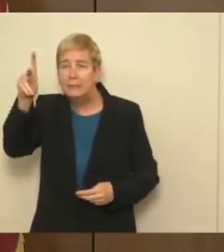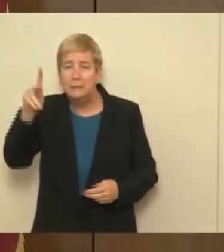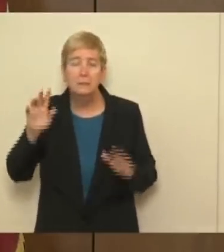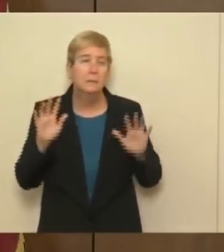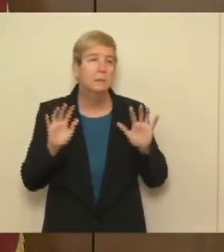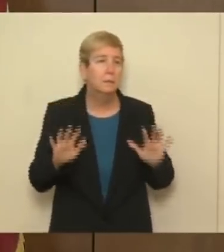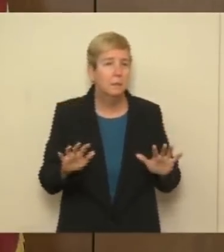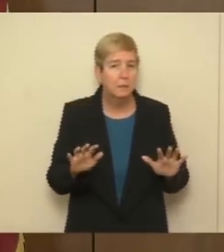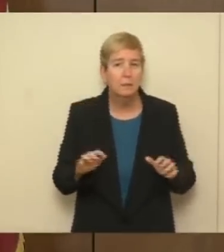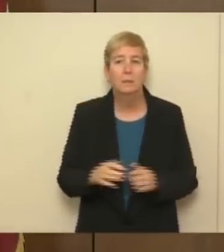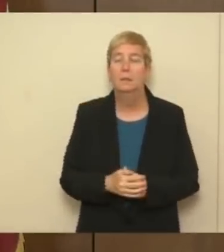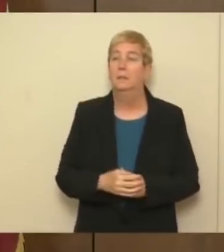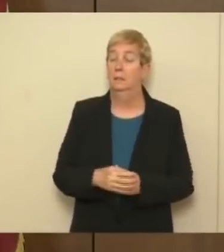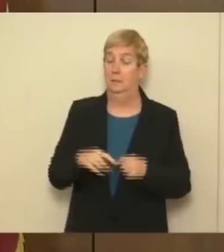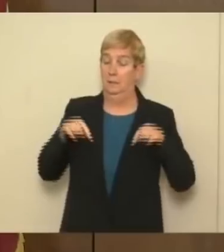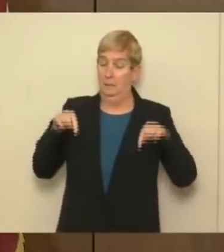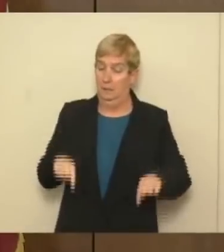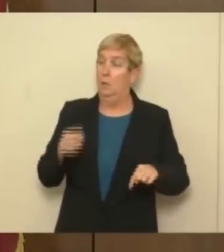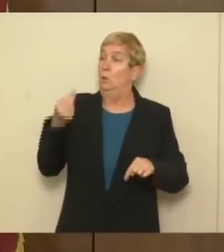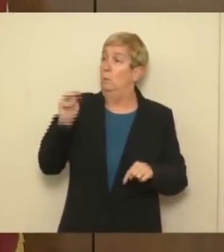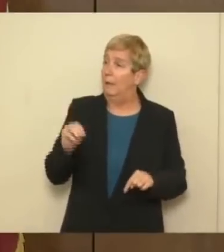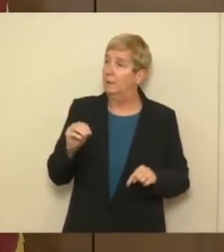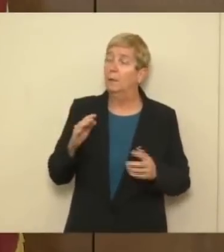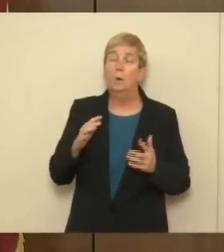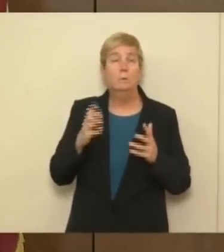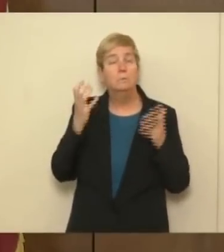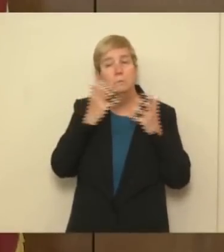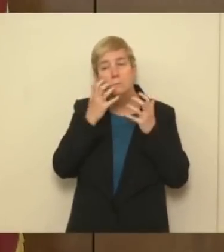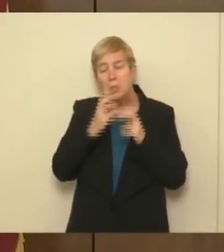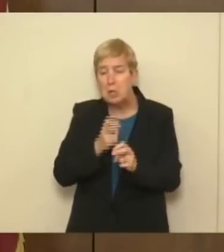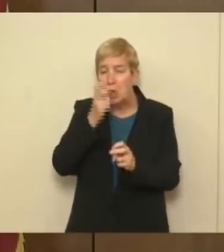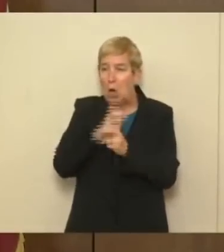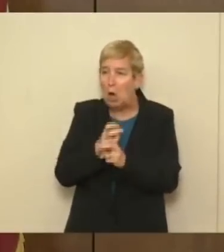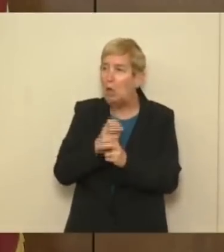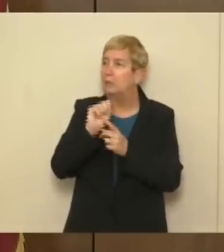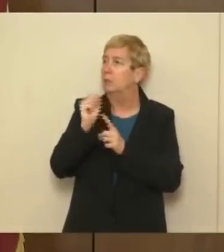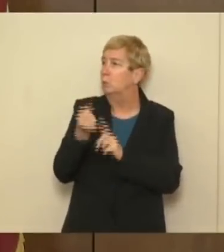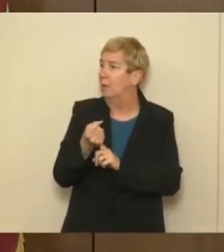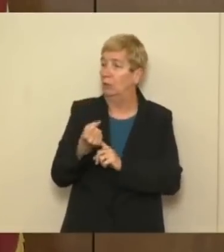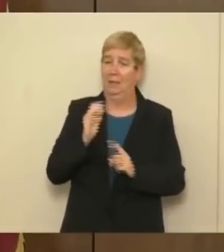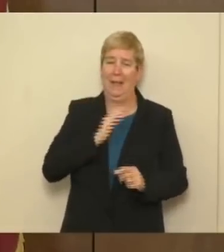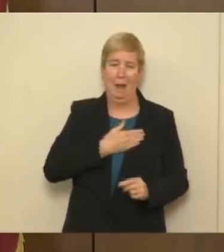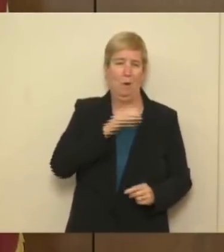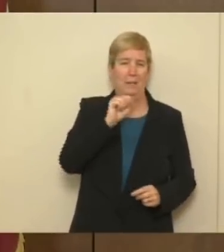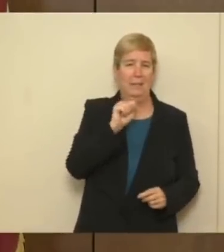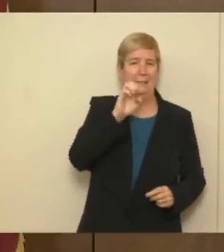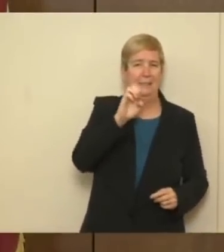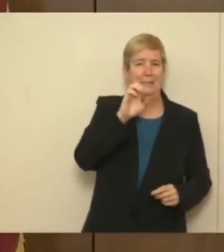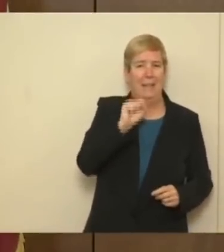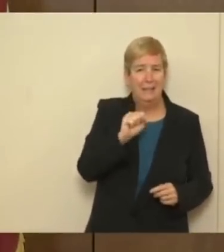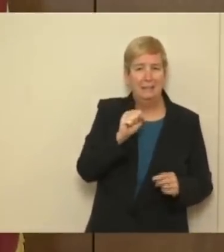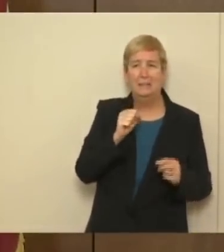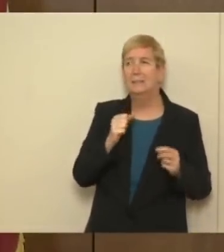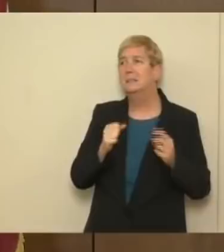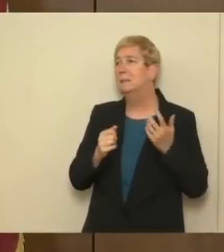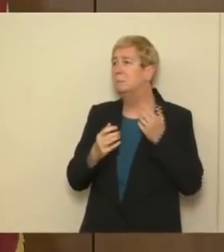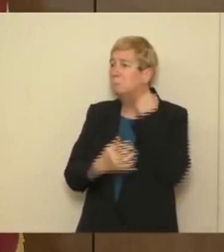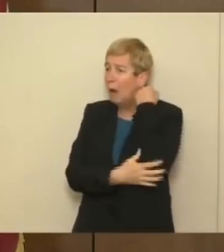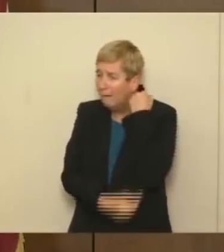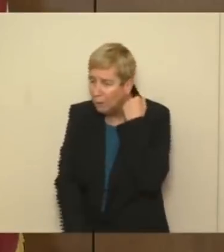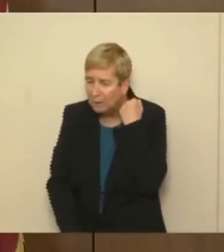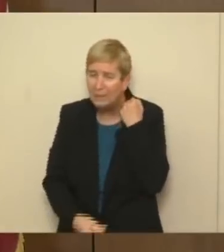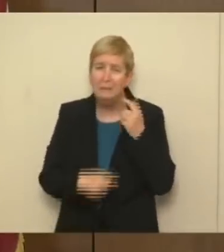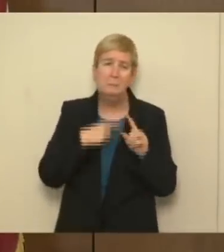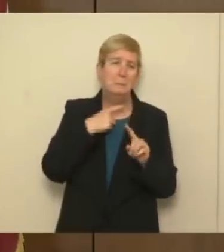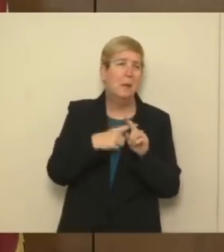harder situation in our state just because of socioeconomic issues and the older